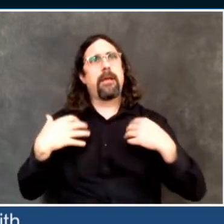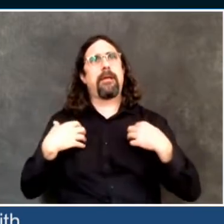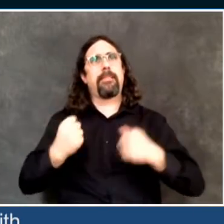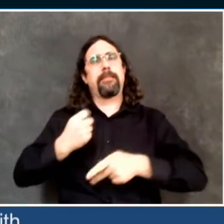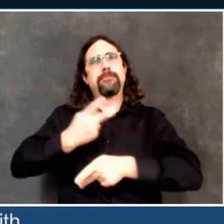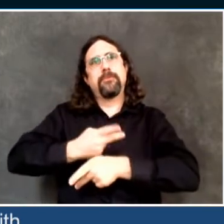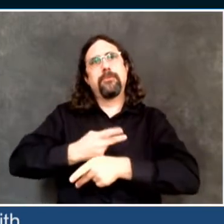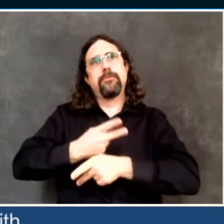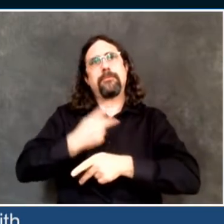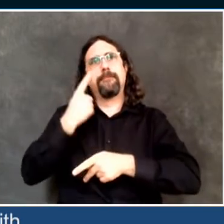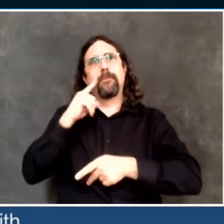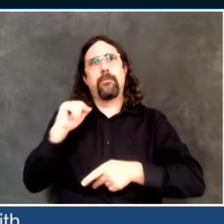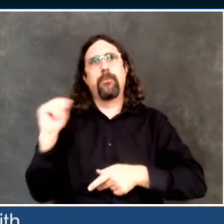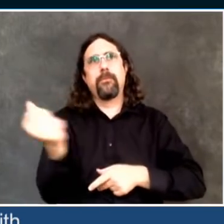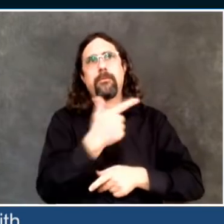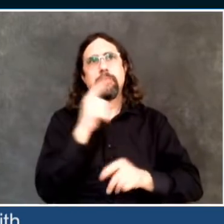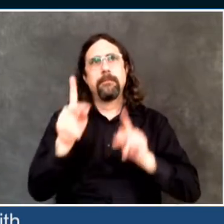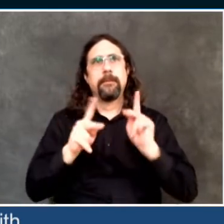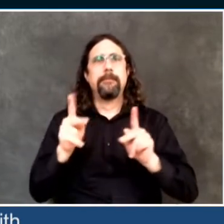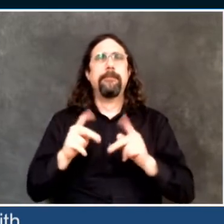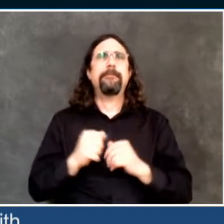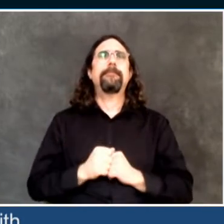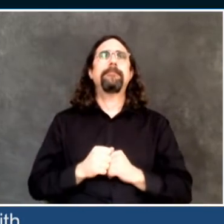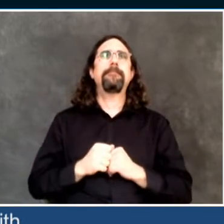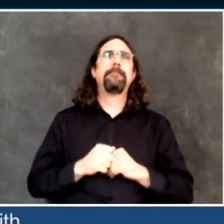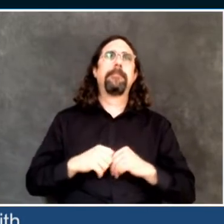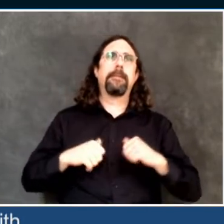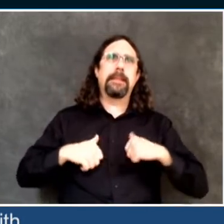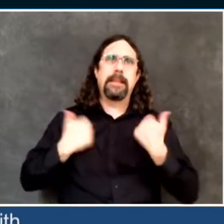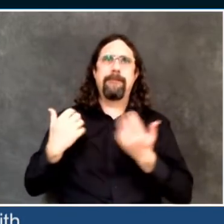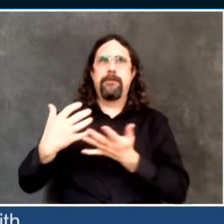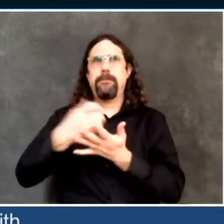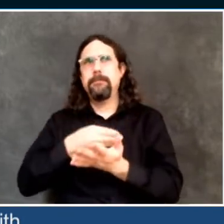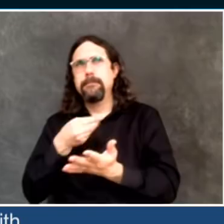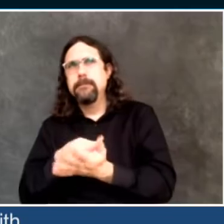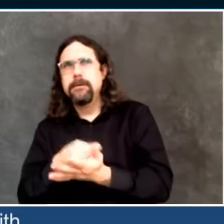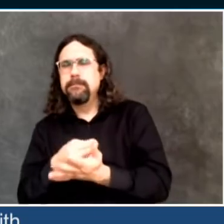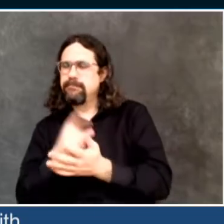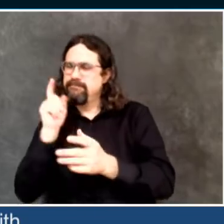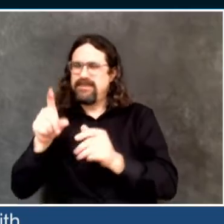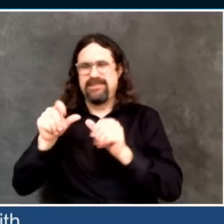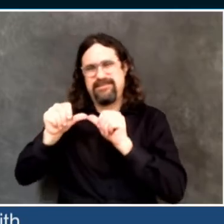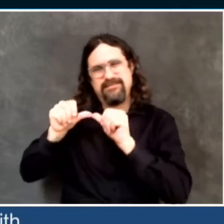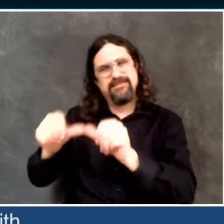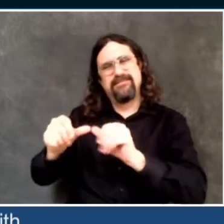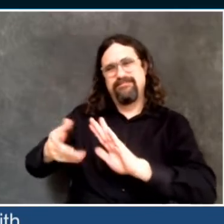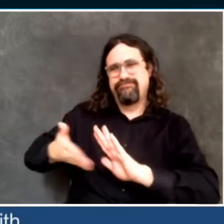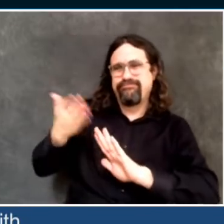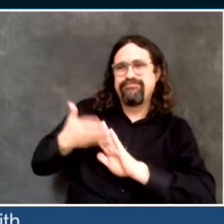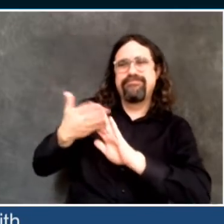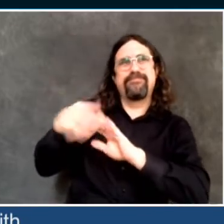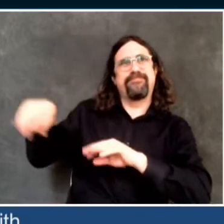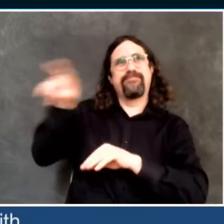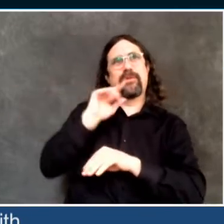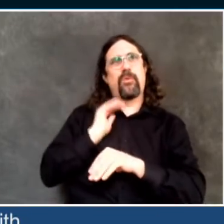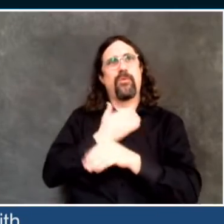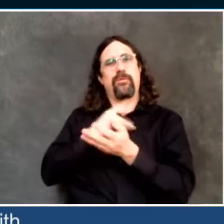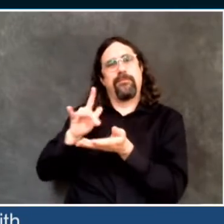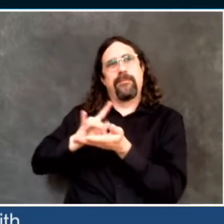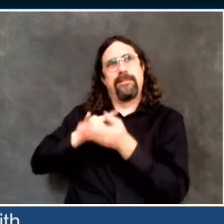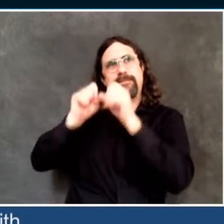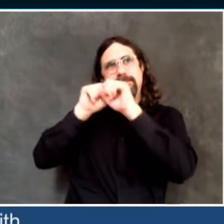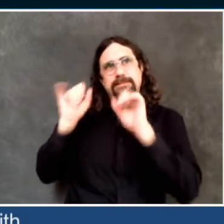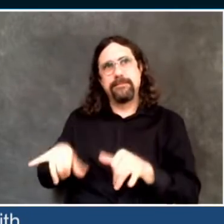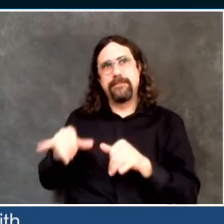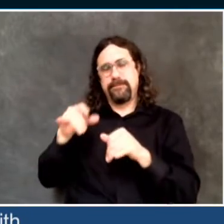been the entire idea of our extraordinary public hospital system from the very beginning. We have the biggest, best